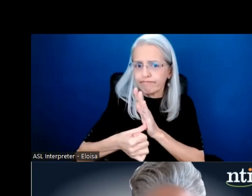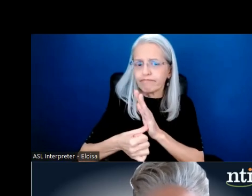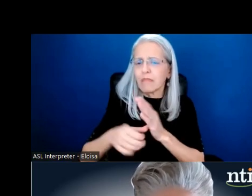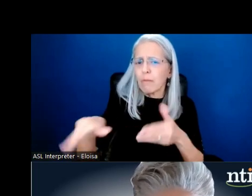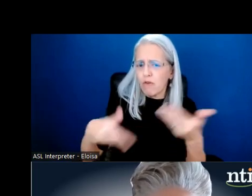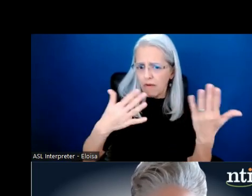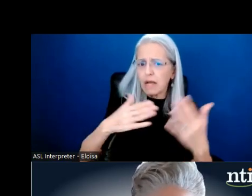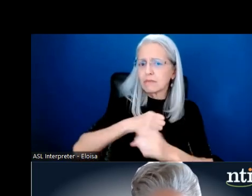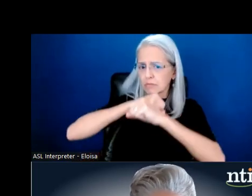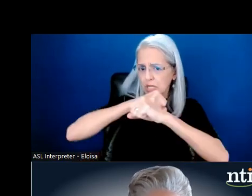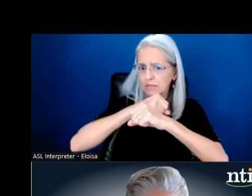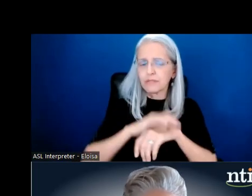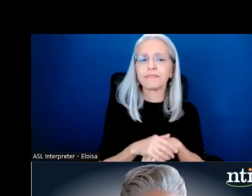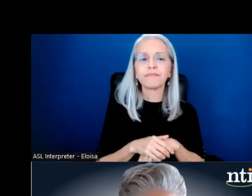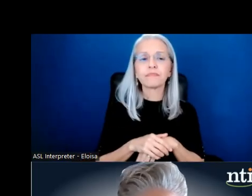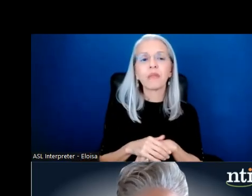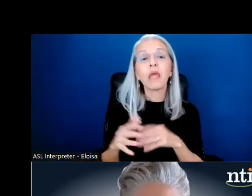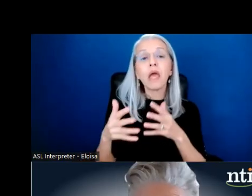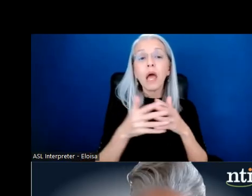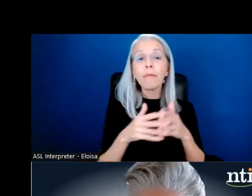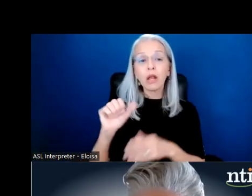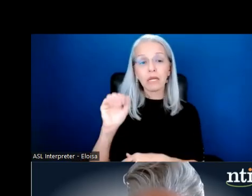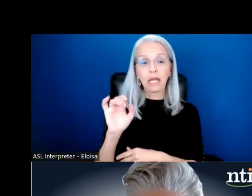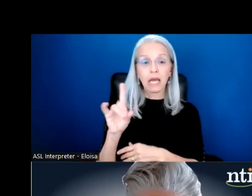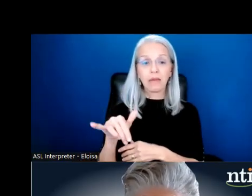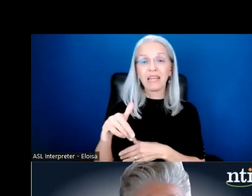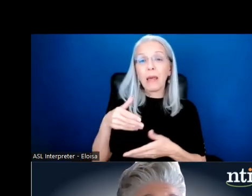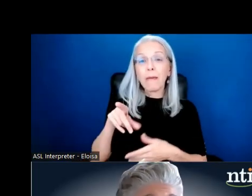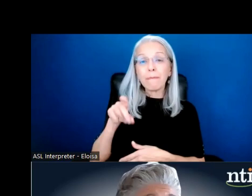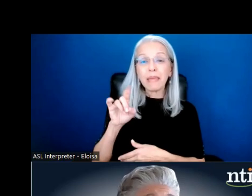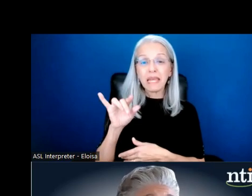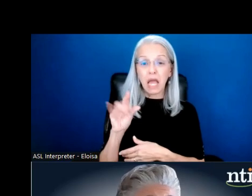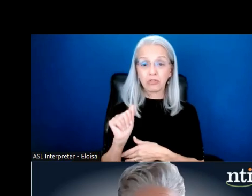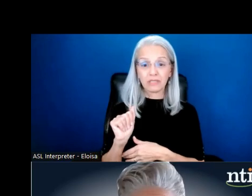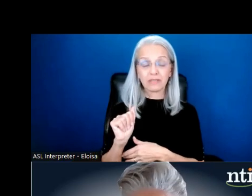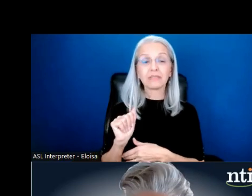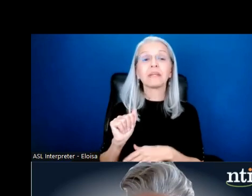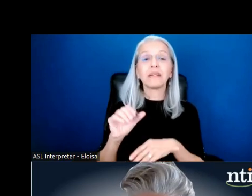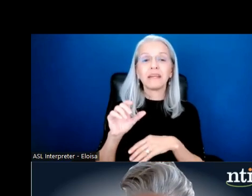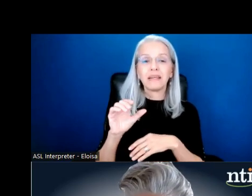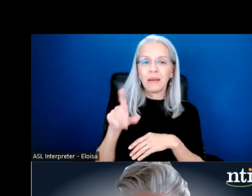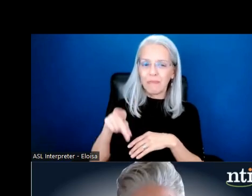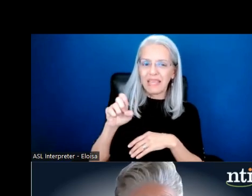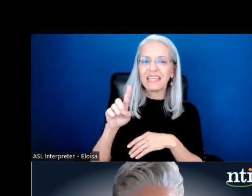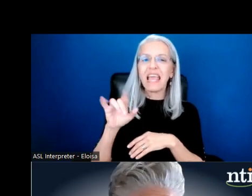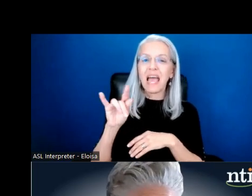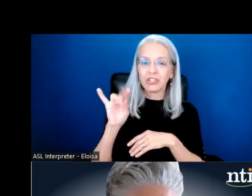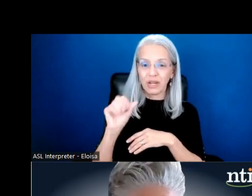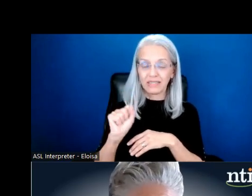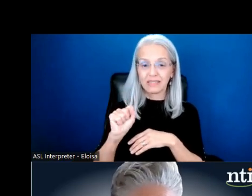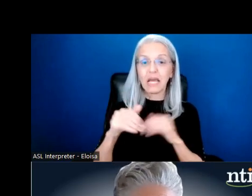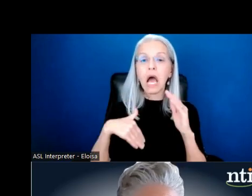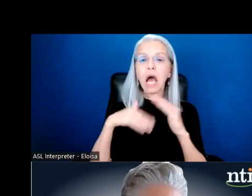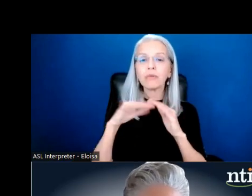The American Academy of Pediatrics estimates that up to 80%